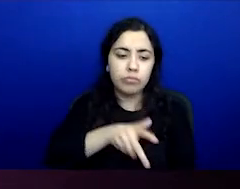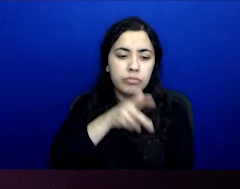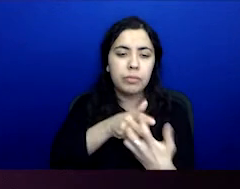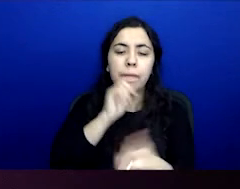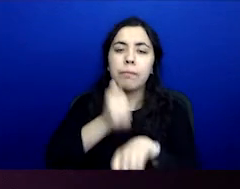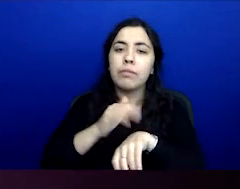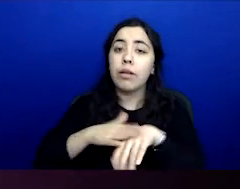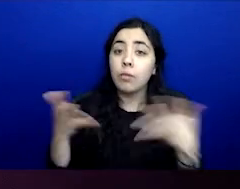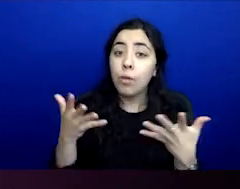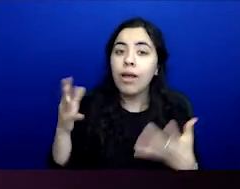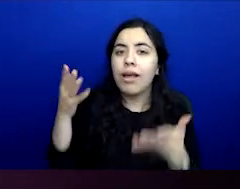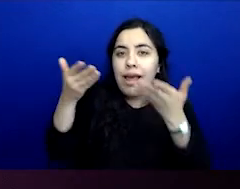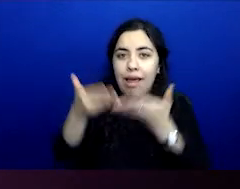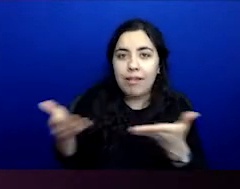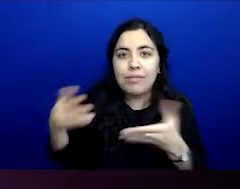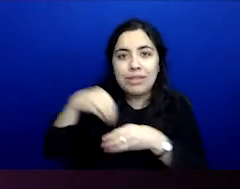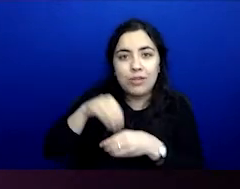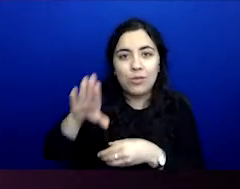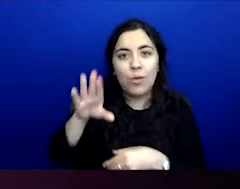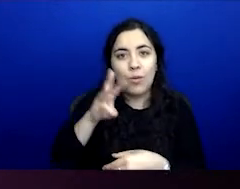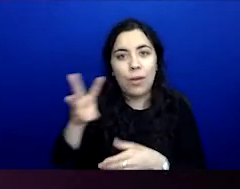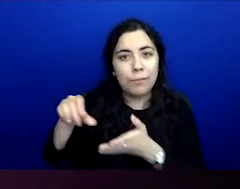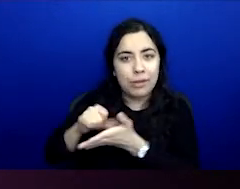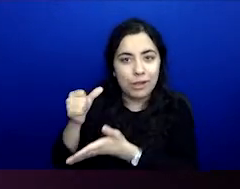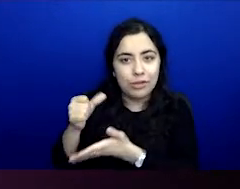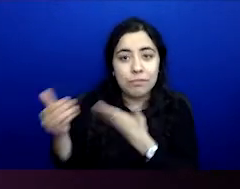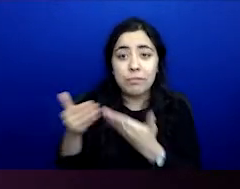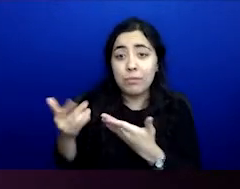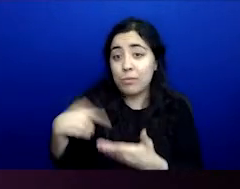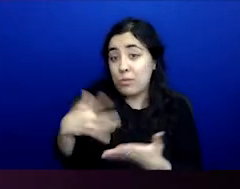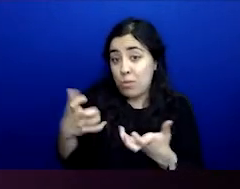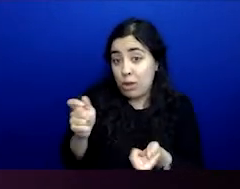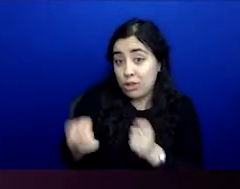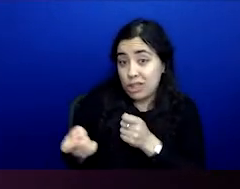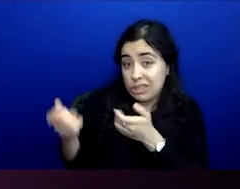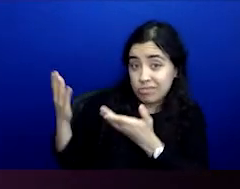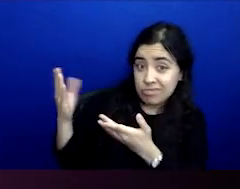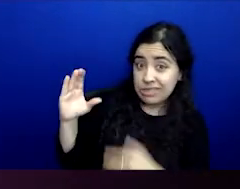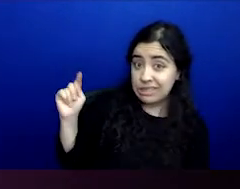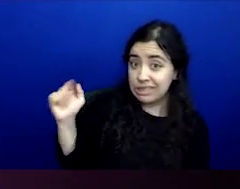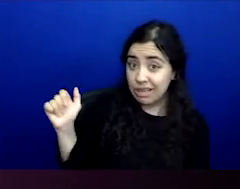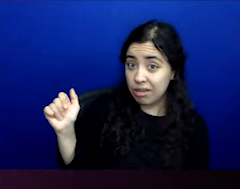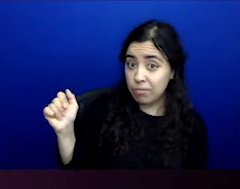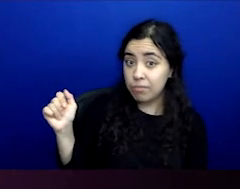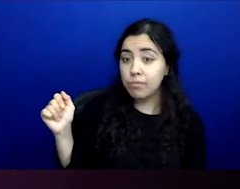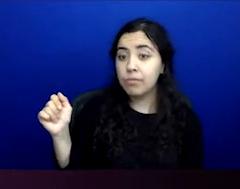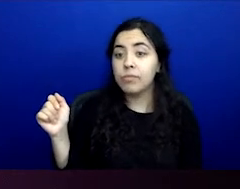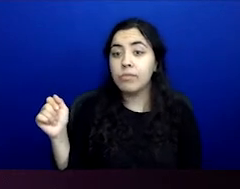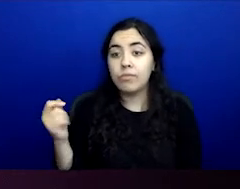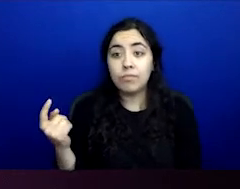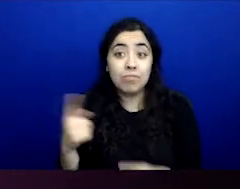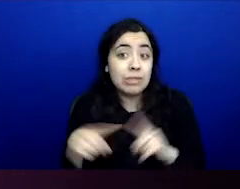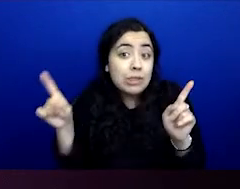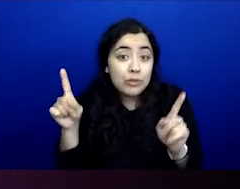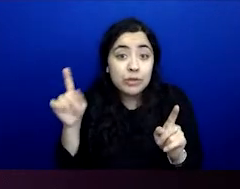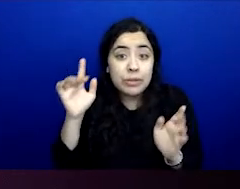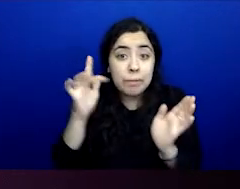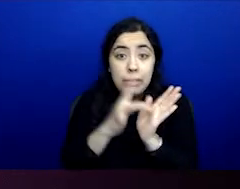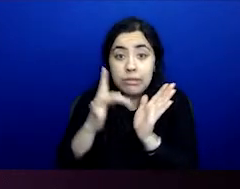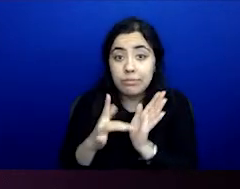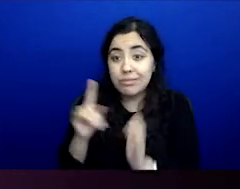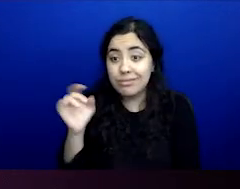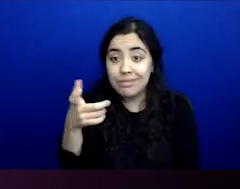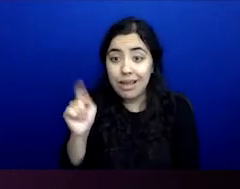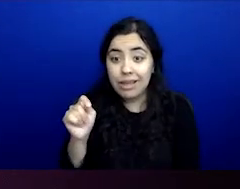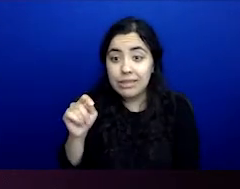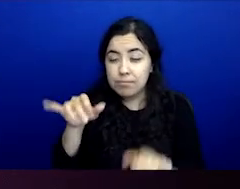based on elements on the page. So maybe we want to change the CTA to some different button text and measure